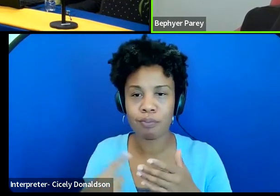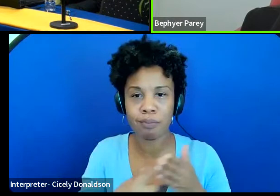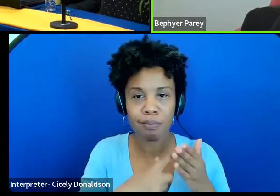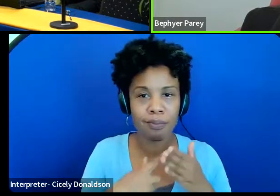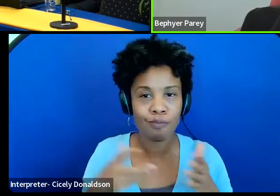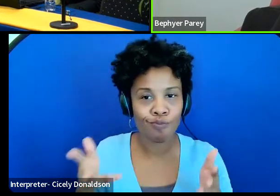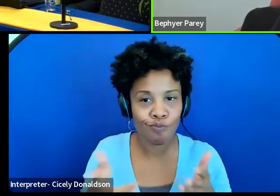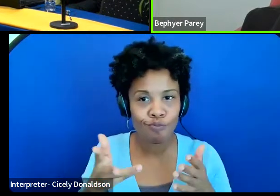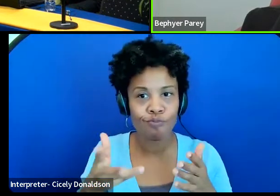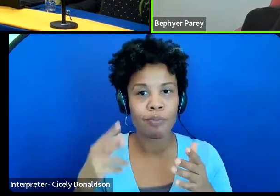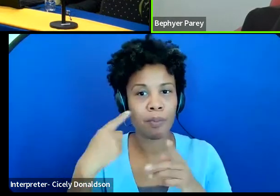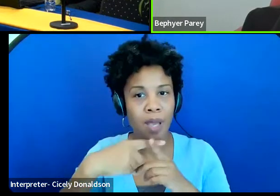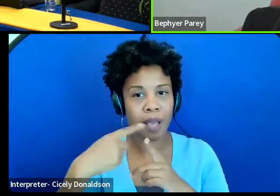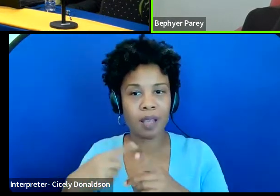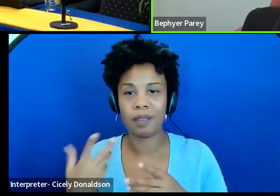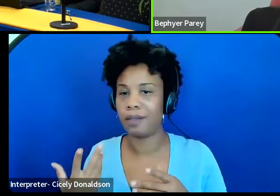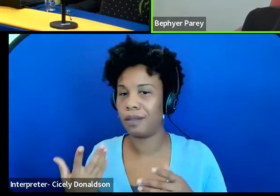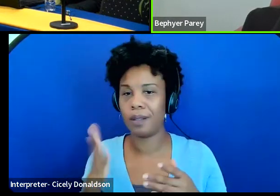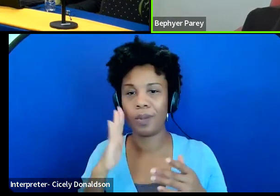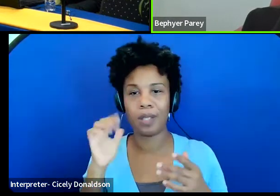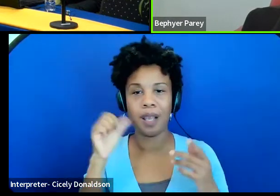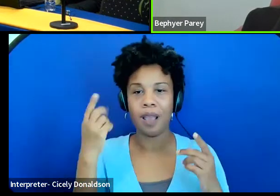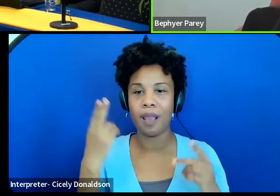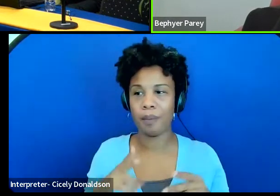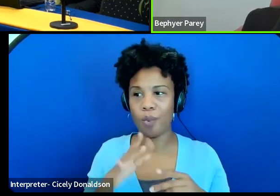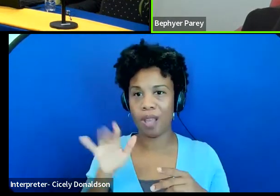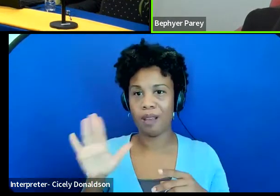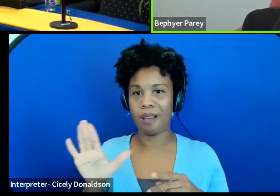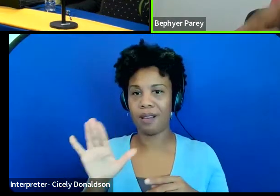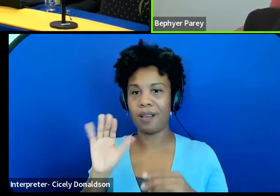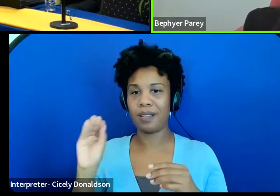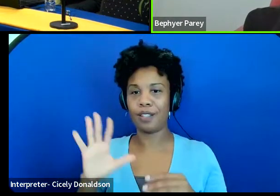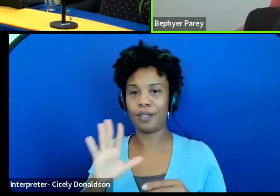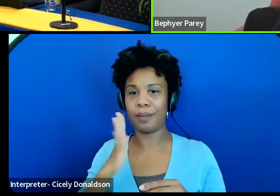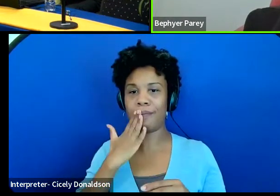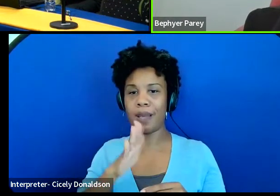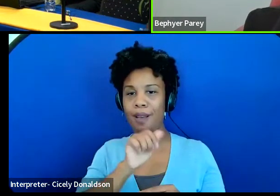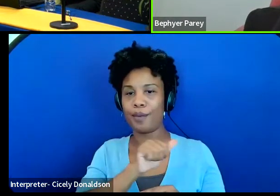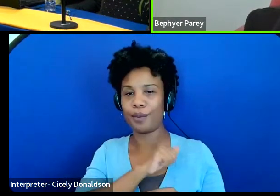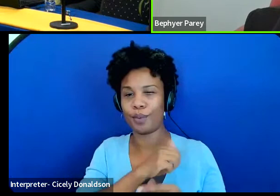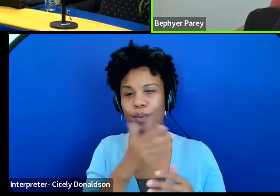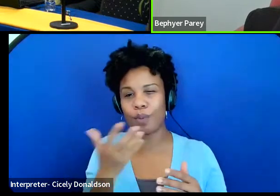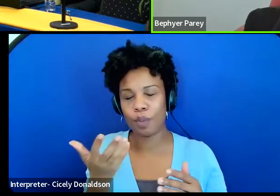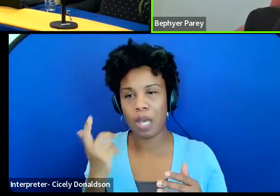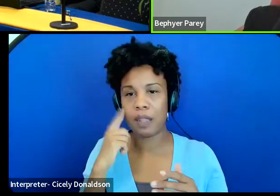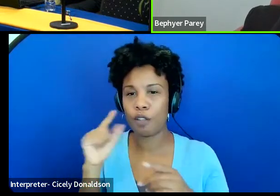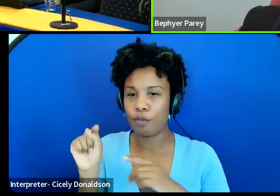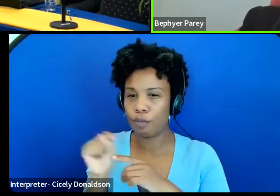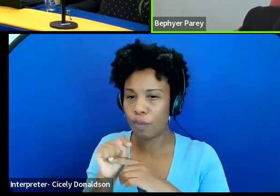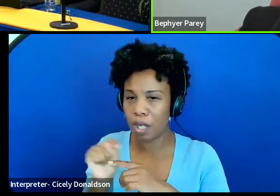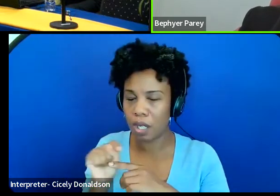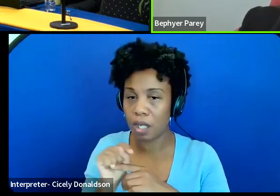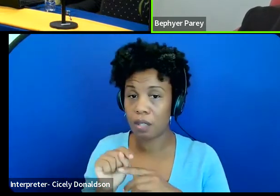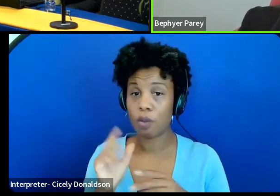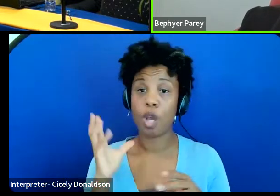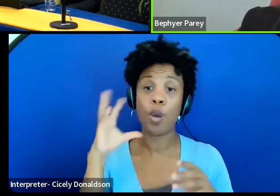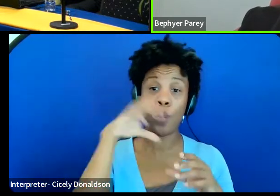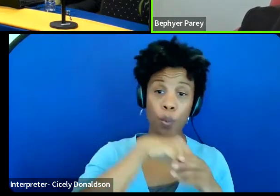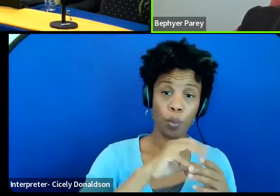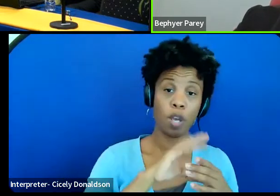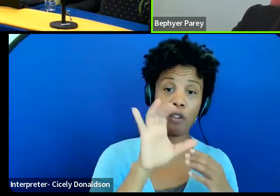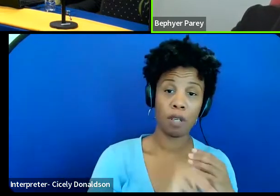So attached to change in curricula, in some cases, inclusion of the material in the curriculum, there is also a